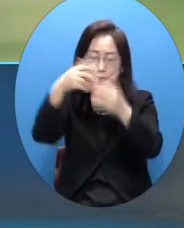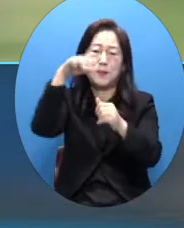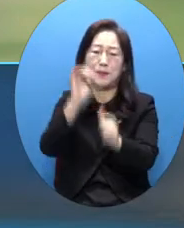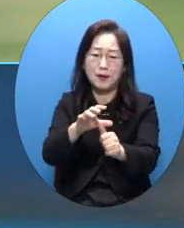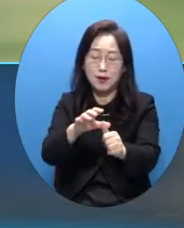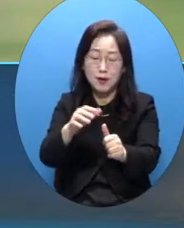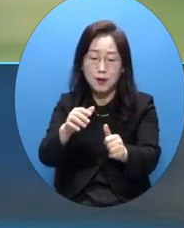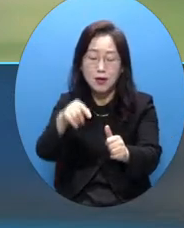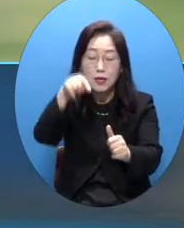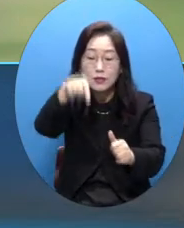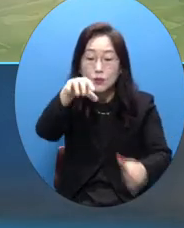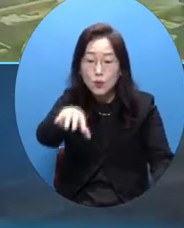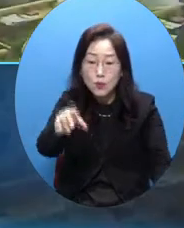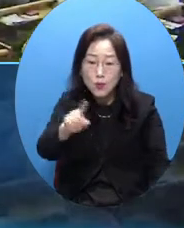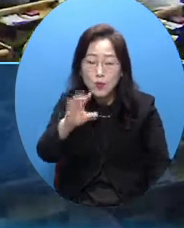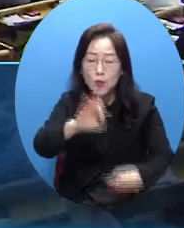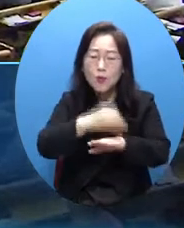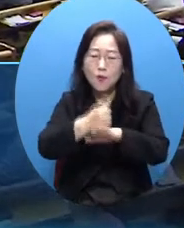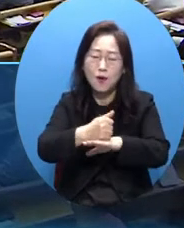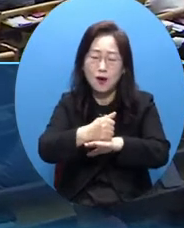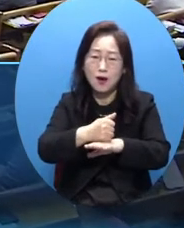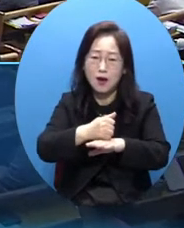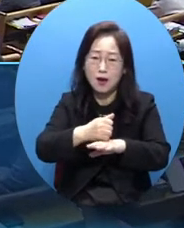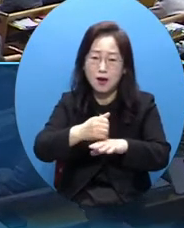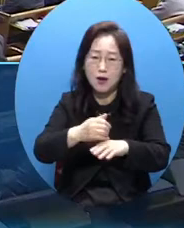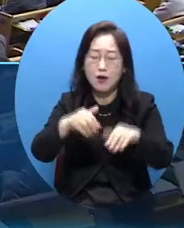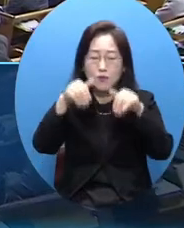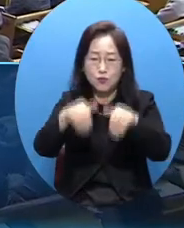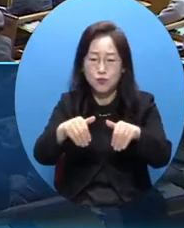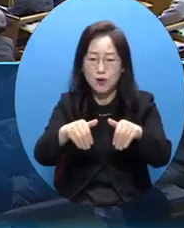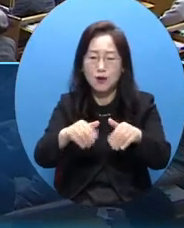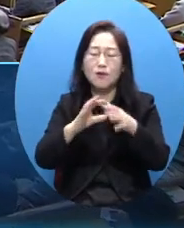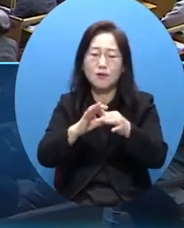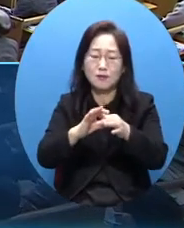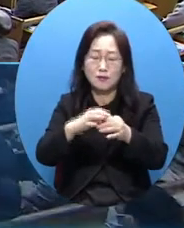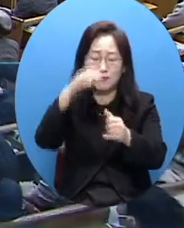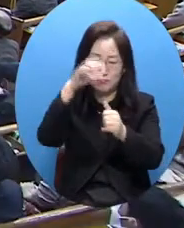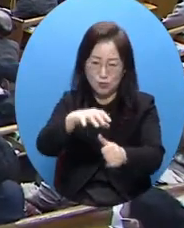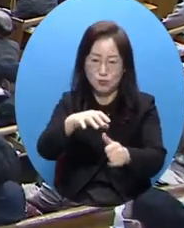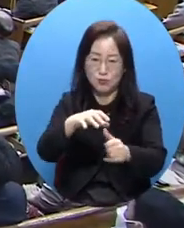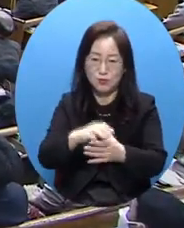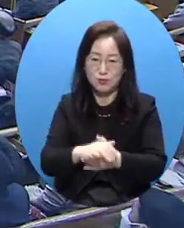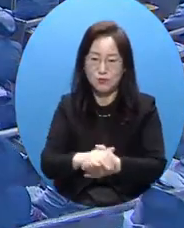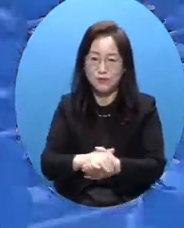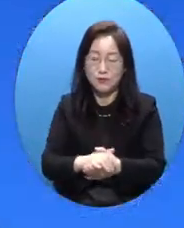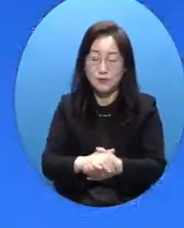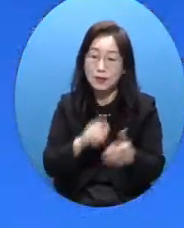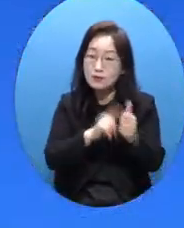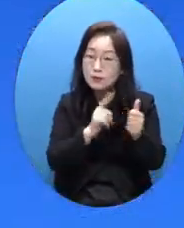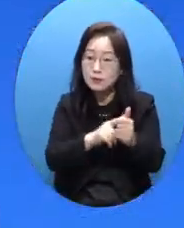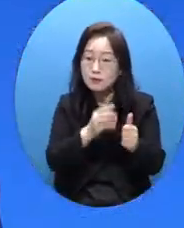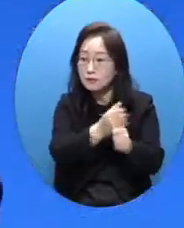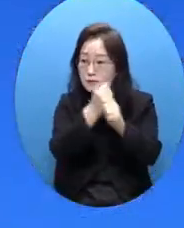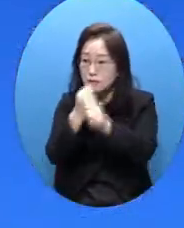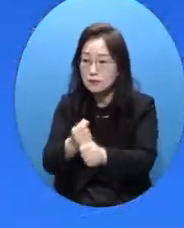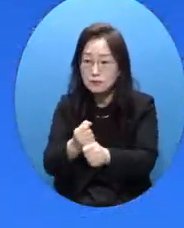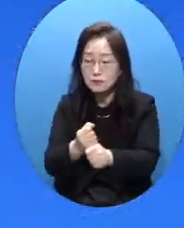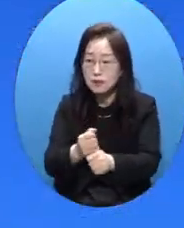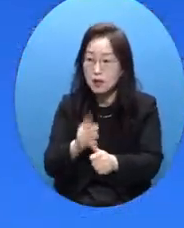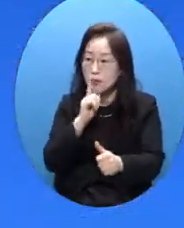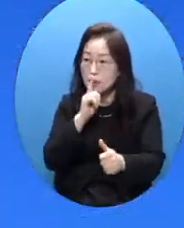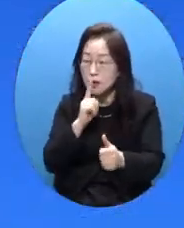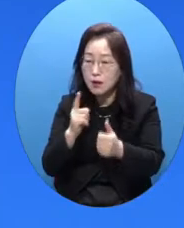house Justice Master took him and put him in prison the place where the king's prisoners were confined Joseph